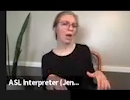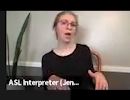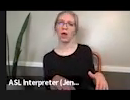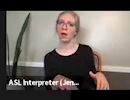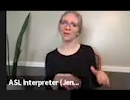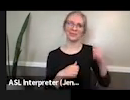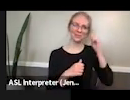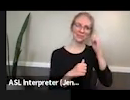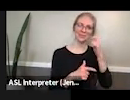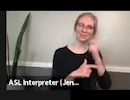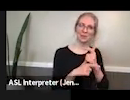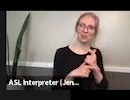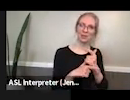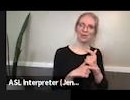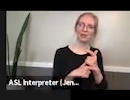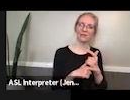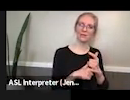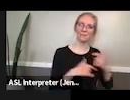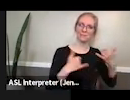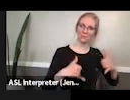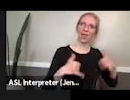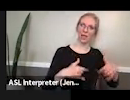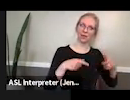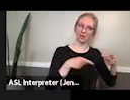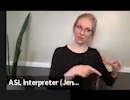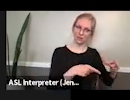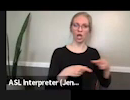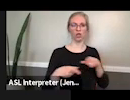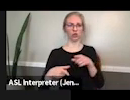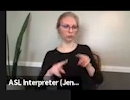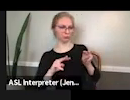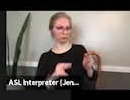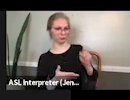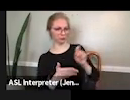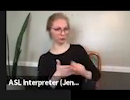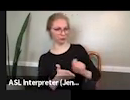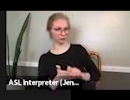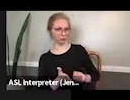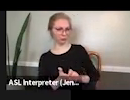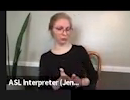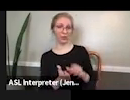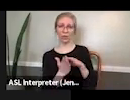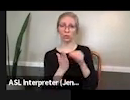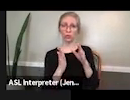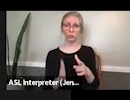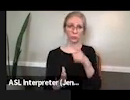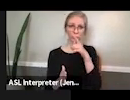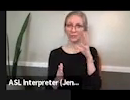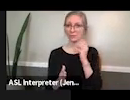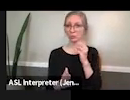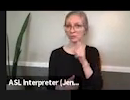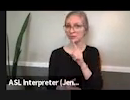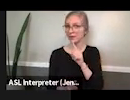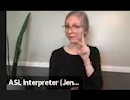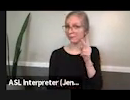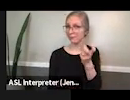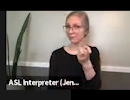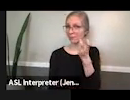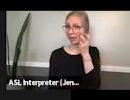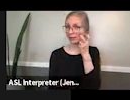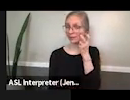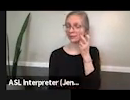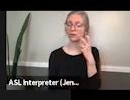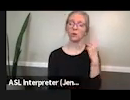game and then you write what the kid does. Because learners who experience deafblindness are almost